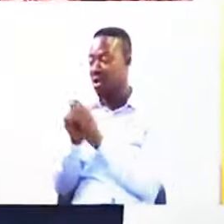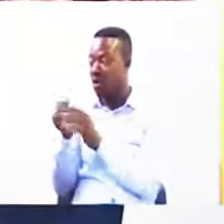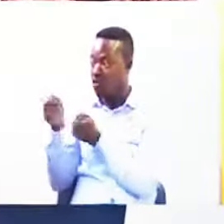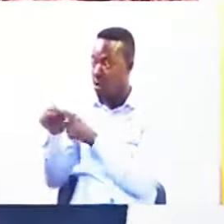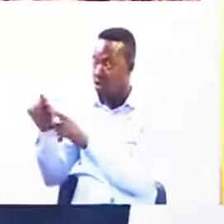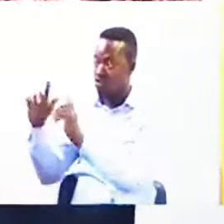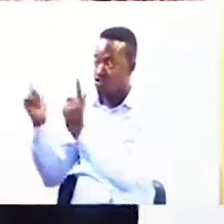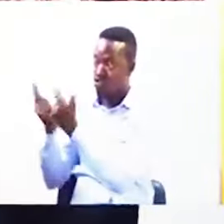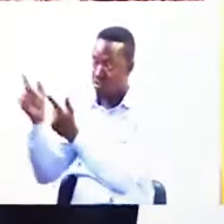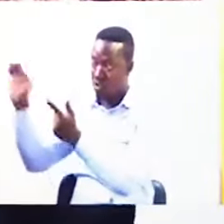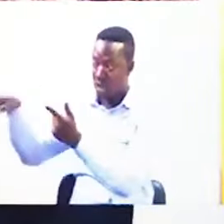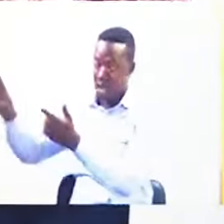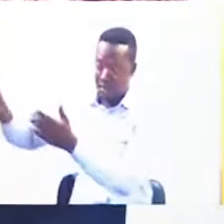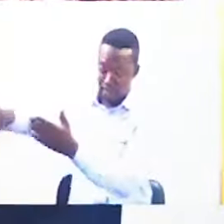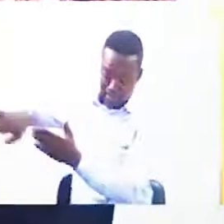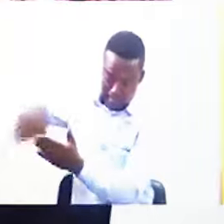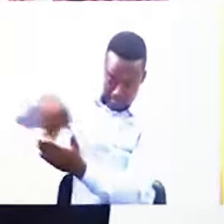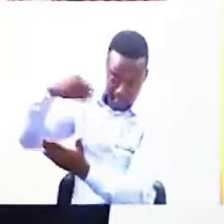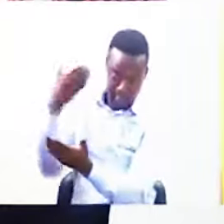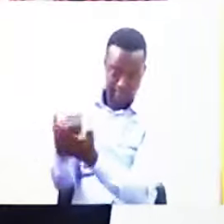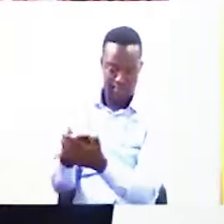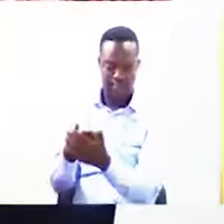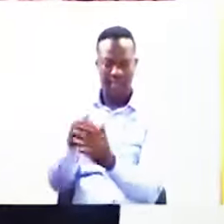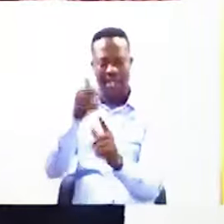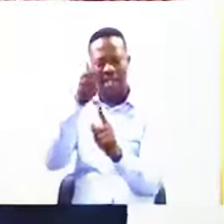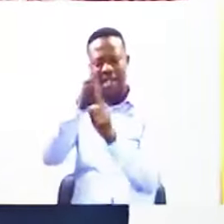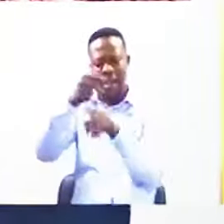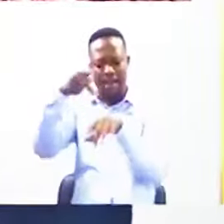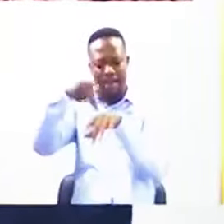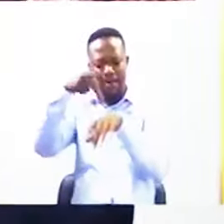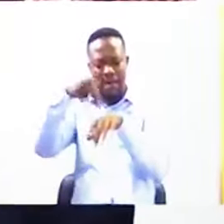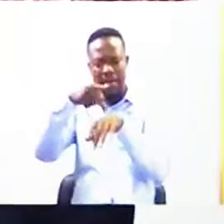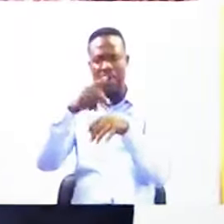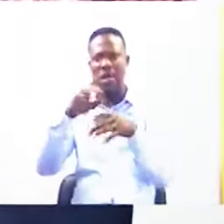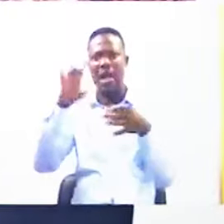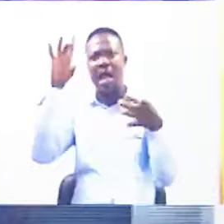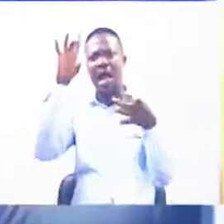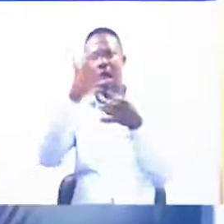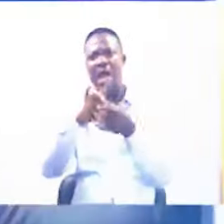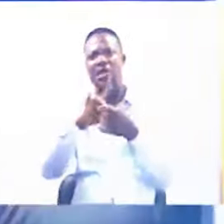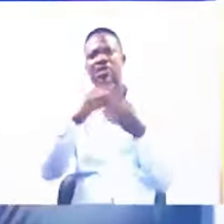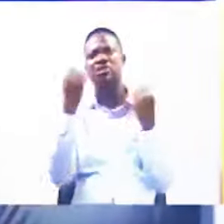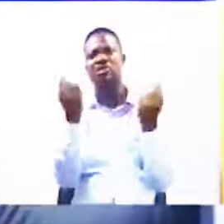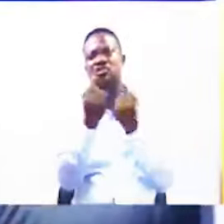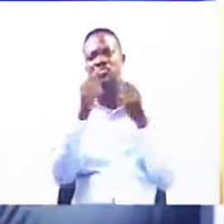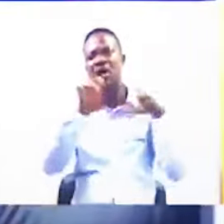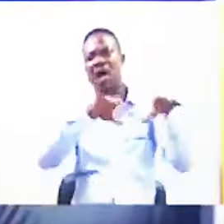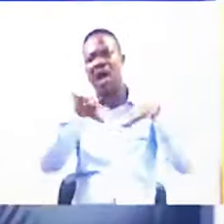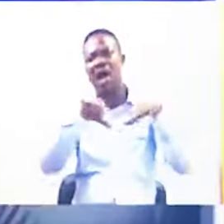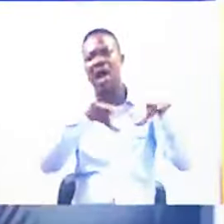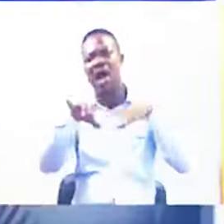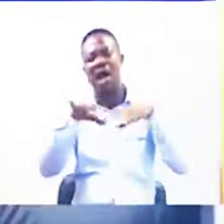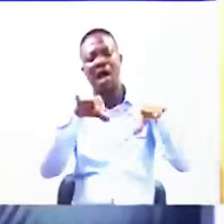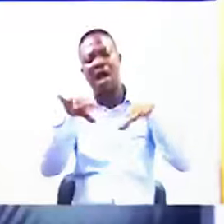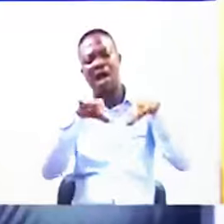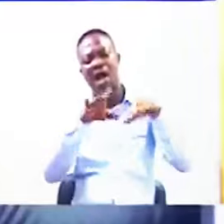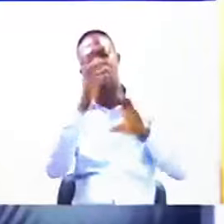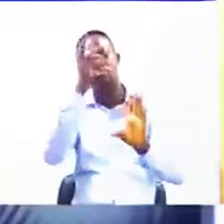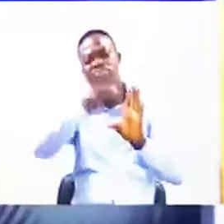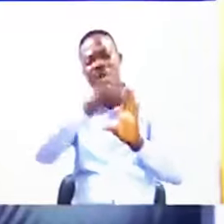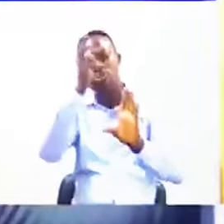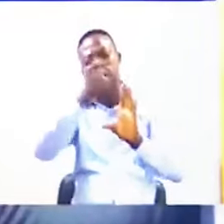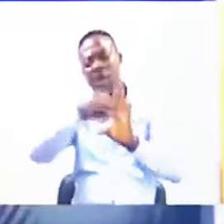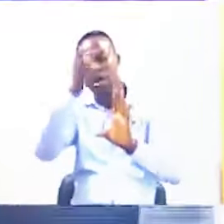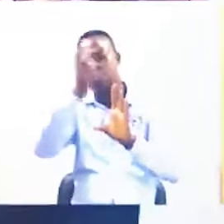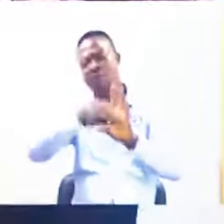arrived, Peter, he had been participating in meals together with the Jews and the Gentiles. Joseph